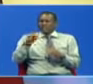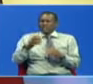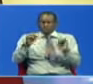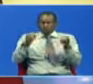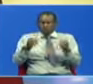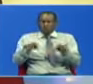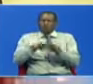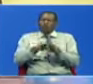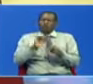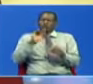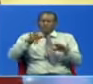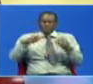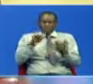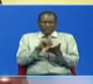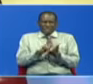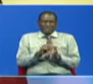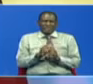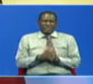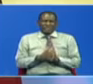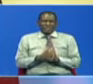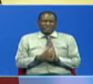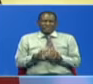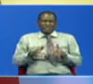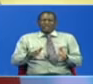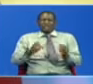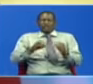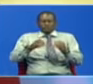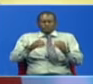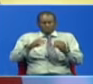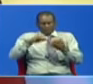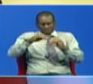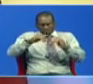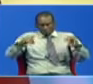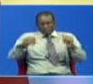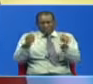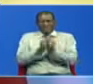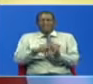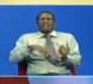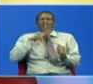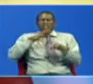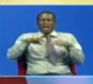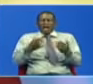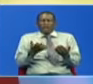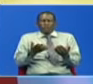also asked about that. In terms of breakdown of these 10 deaths, where did they occur?